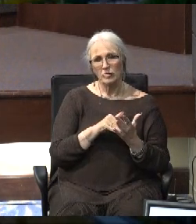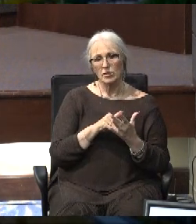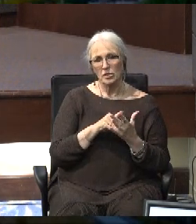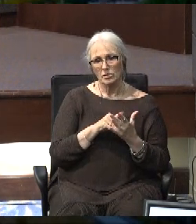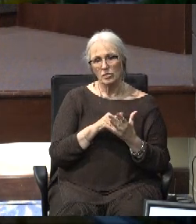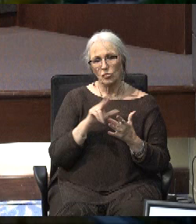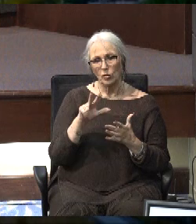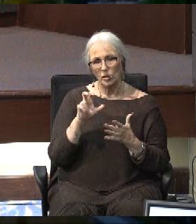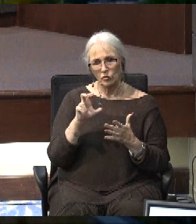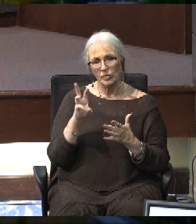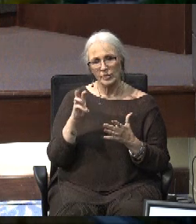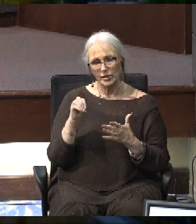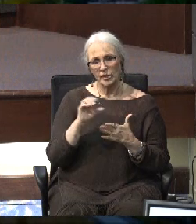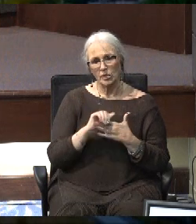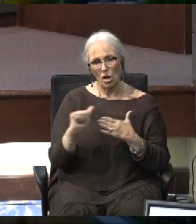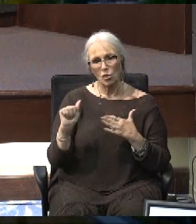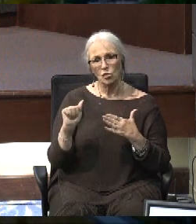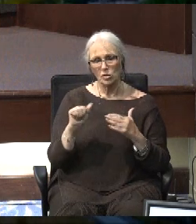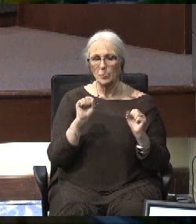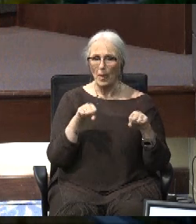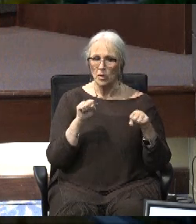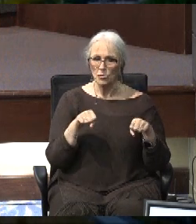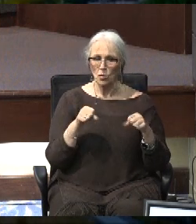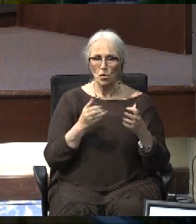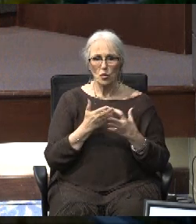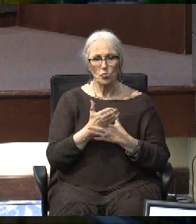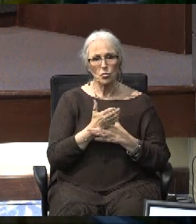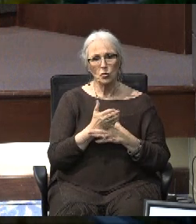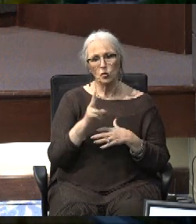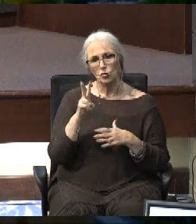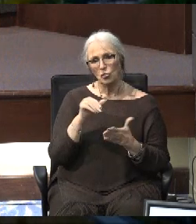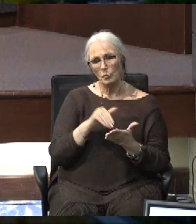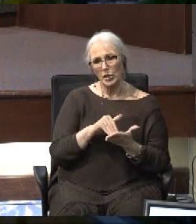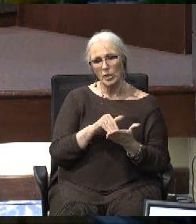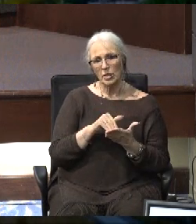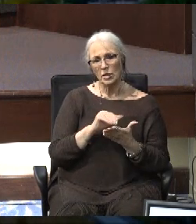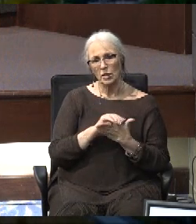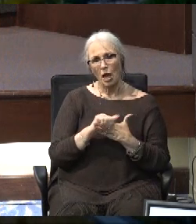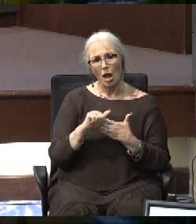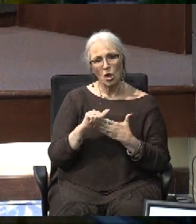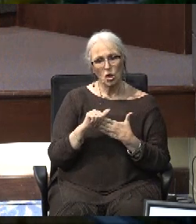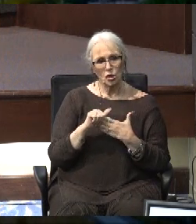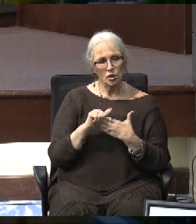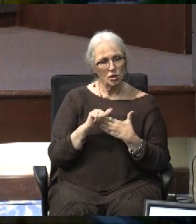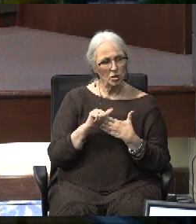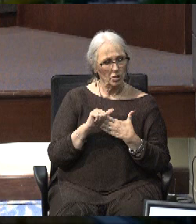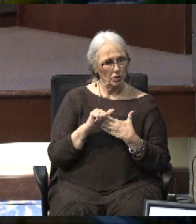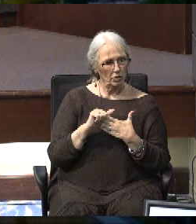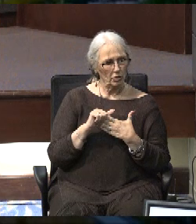$47,360. This all made possible by the $2 million